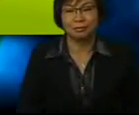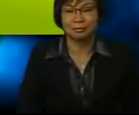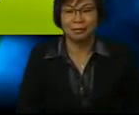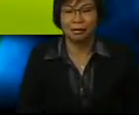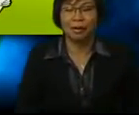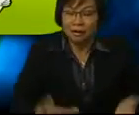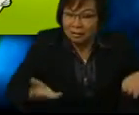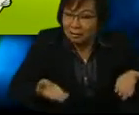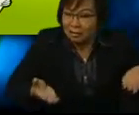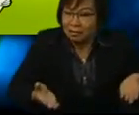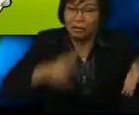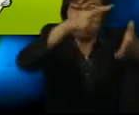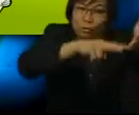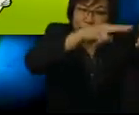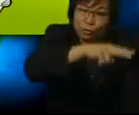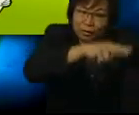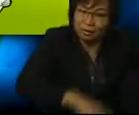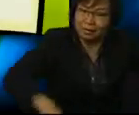Here, read this.